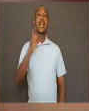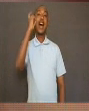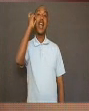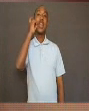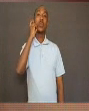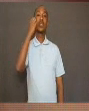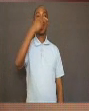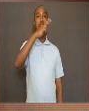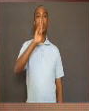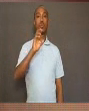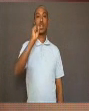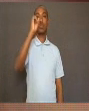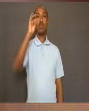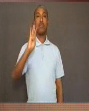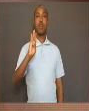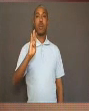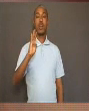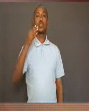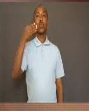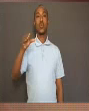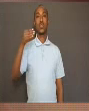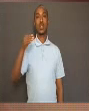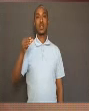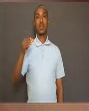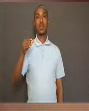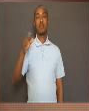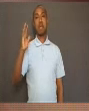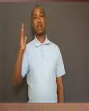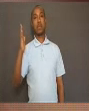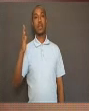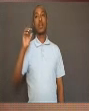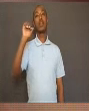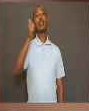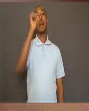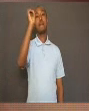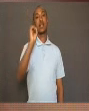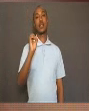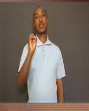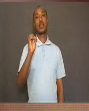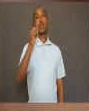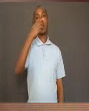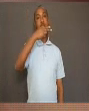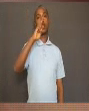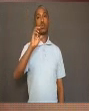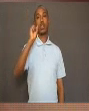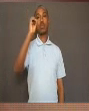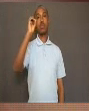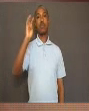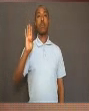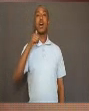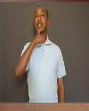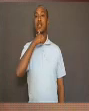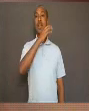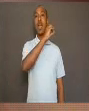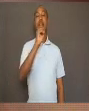diluted sulfuric acid solution might be 10% sulfuric acid